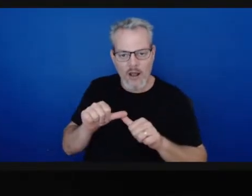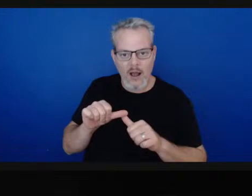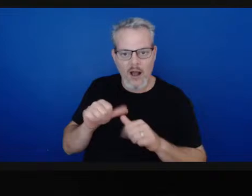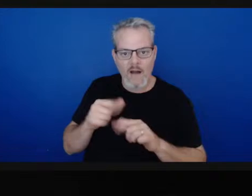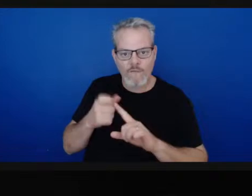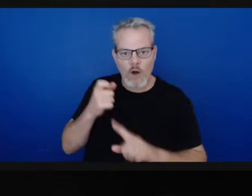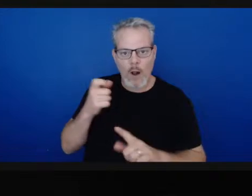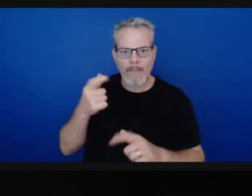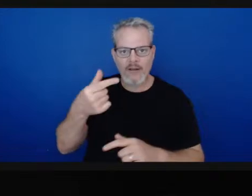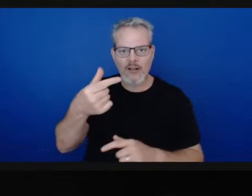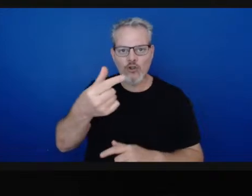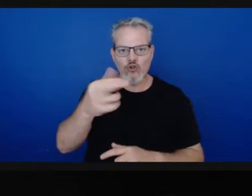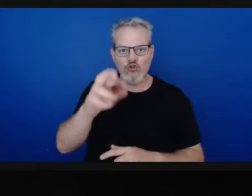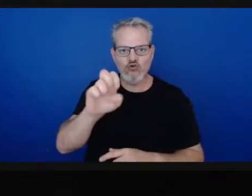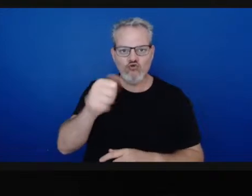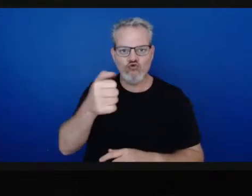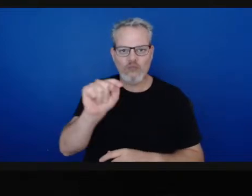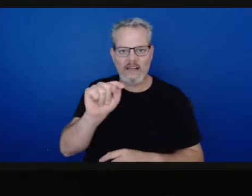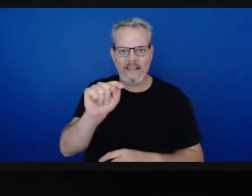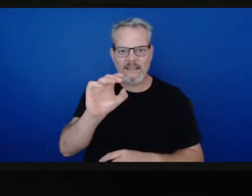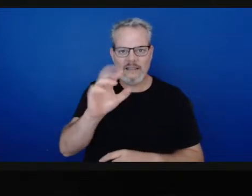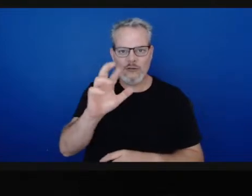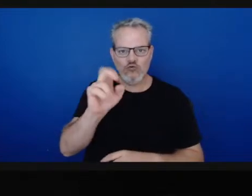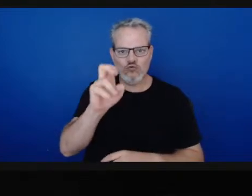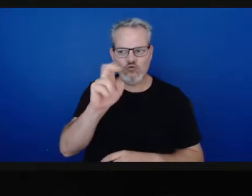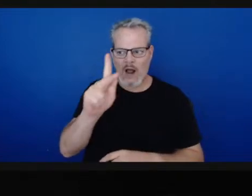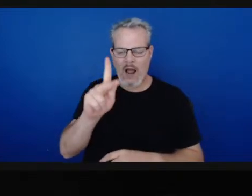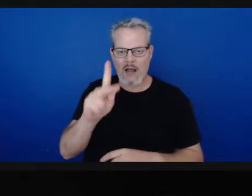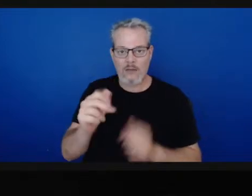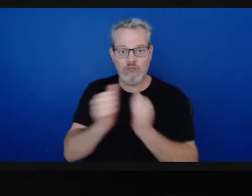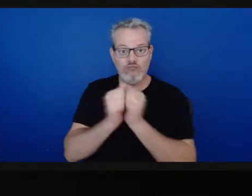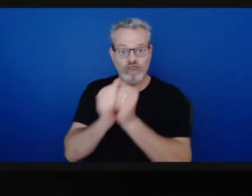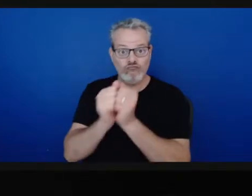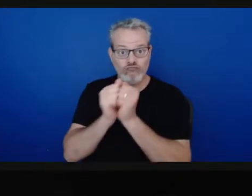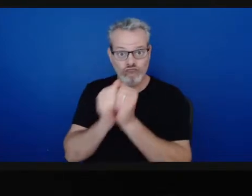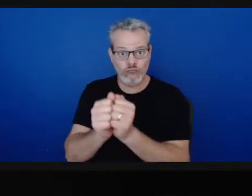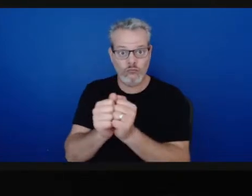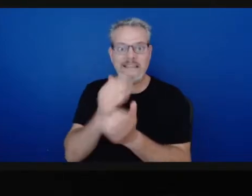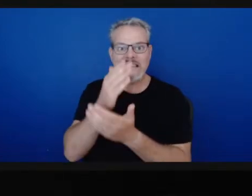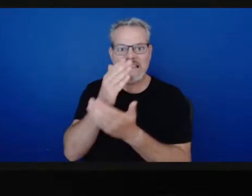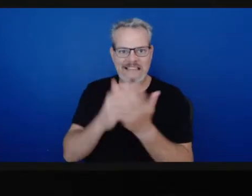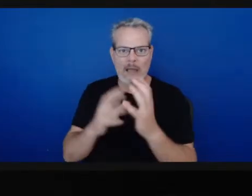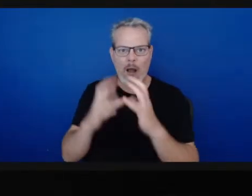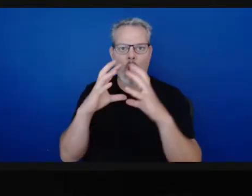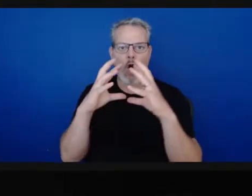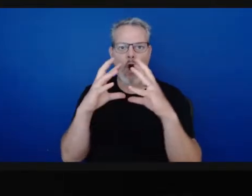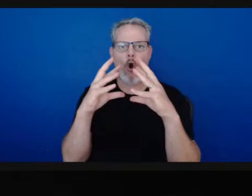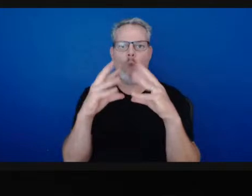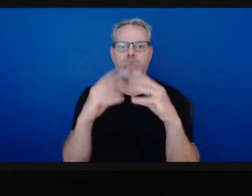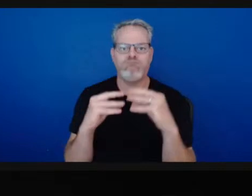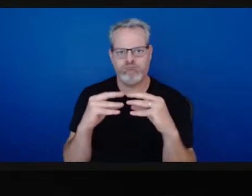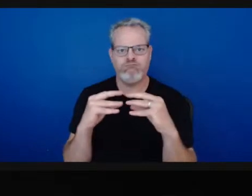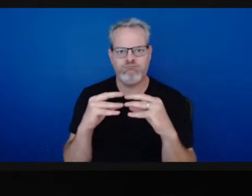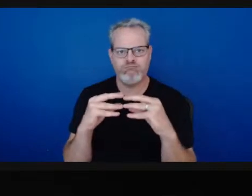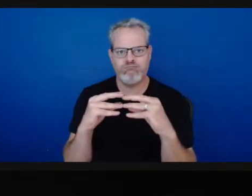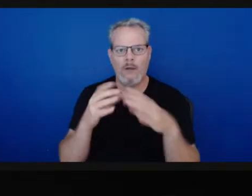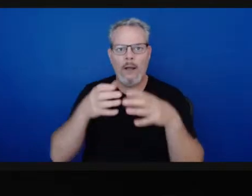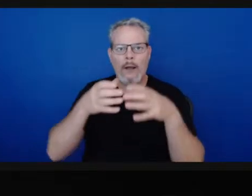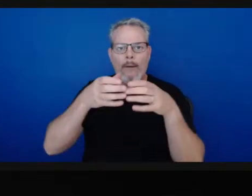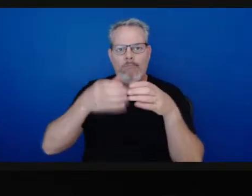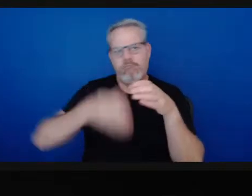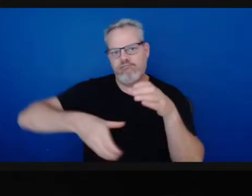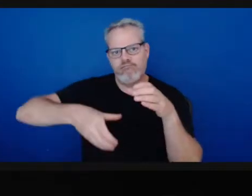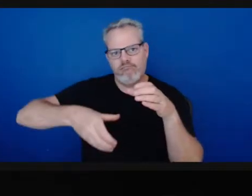Crack and was accompanied by some collapse at the summit as well, right? So there is also